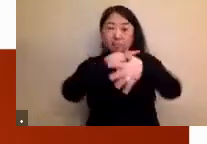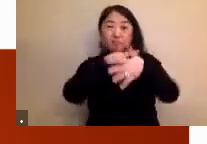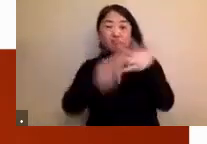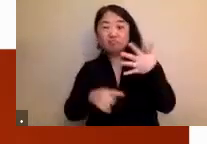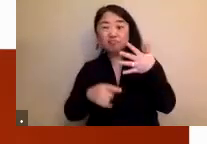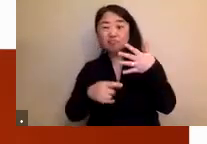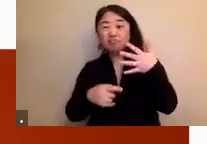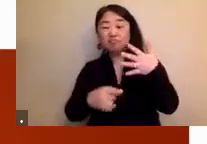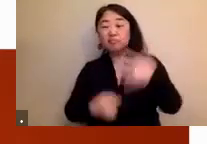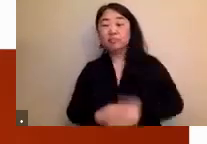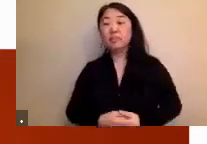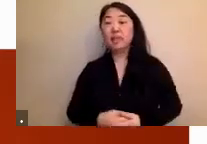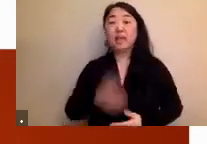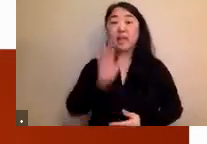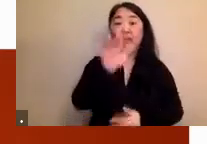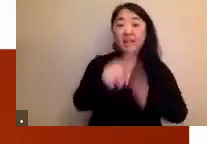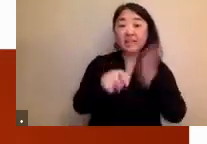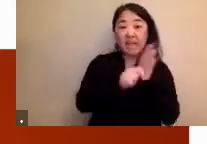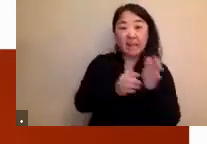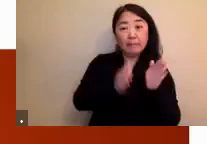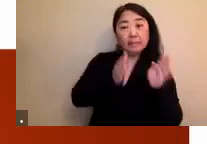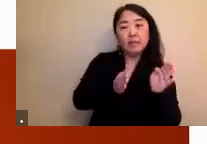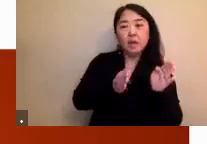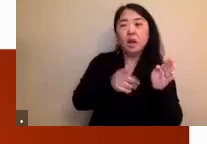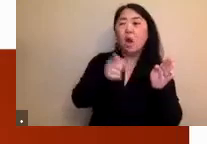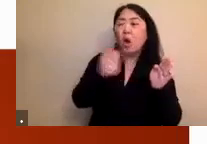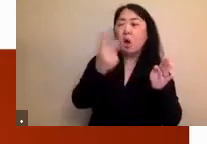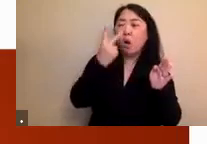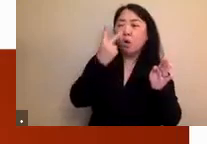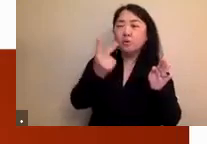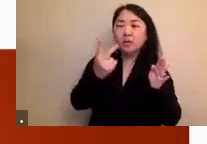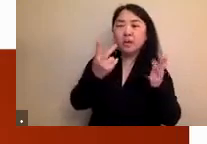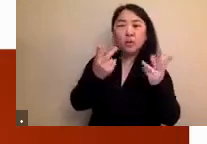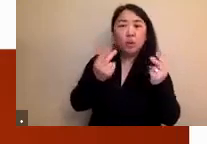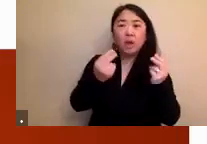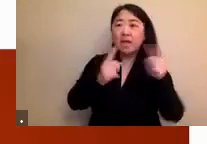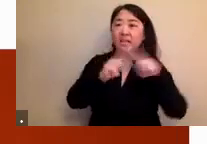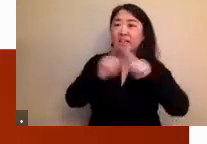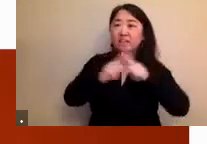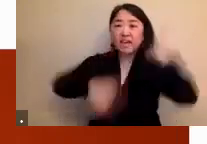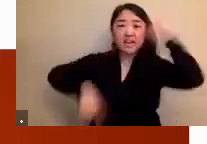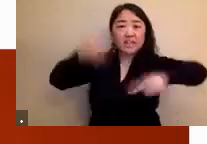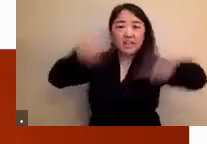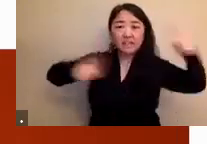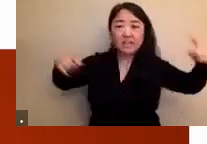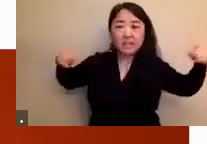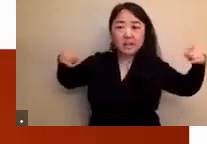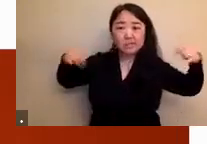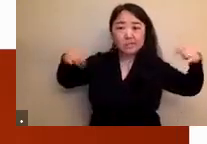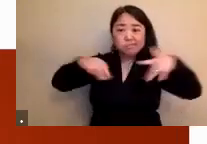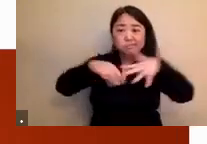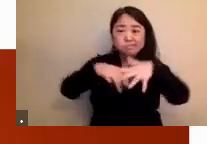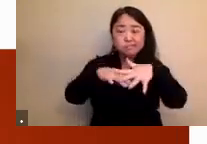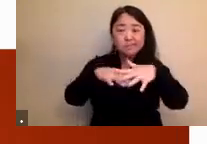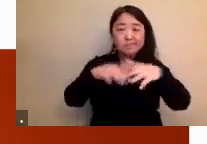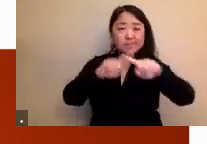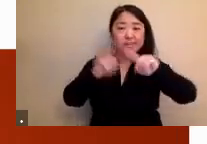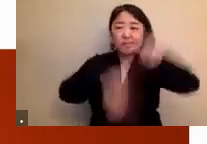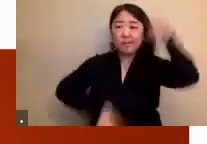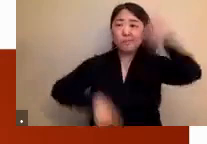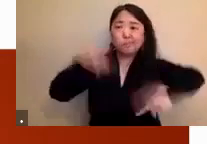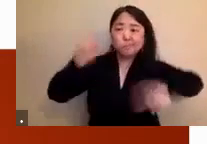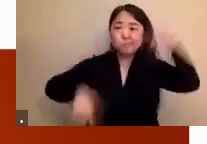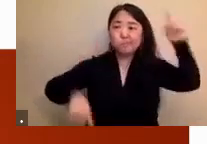So at this time, we're beginning to see a collision of all this diversity when people are using these various forms